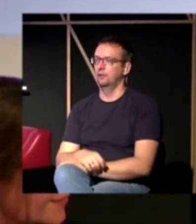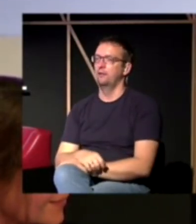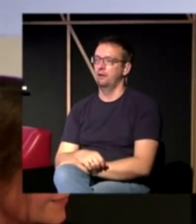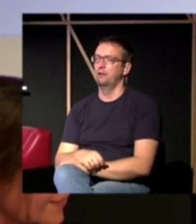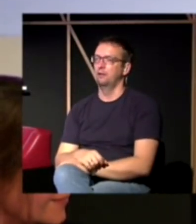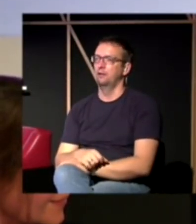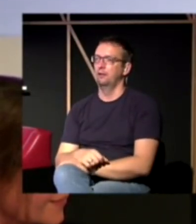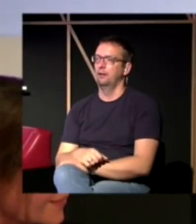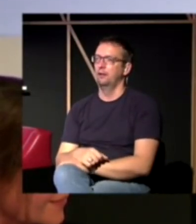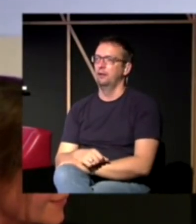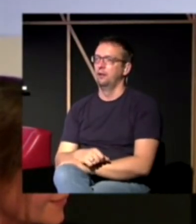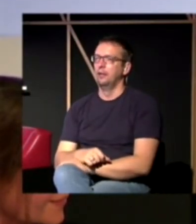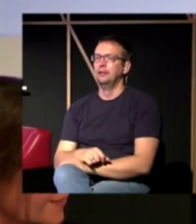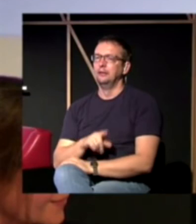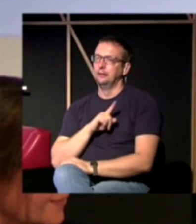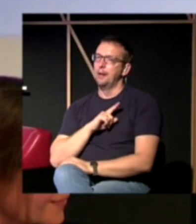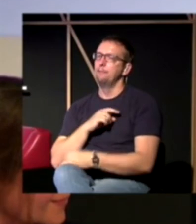learning today, and I will learn